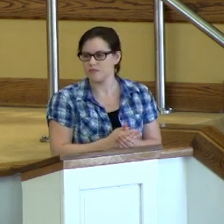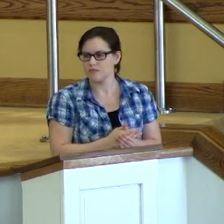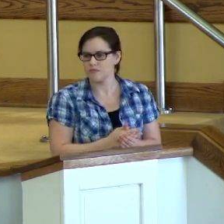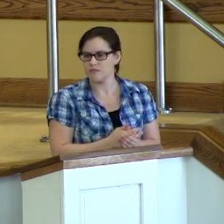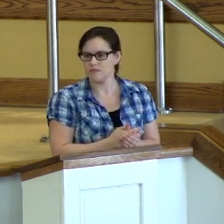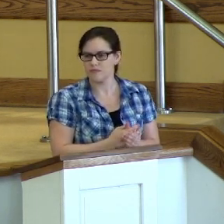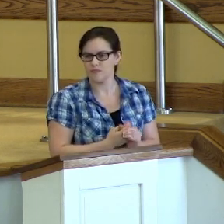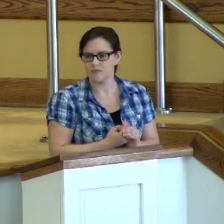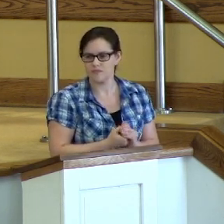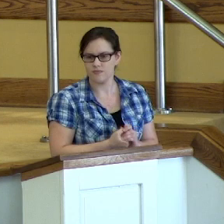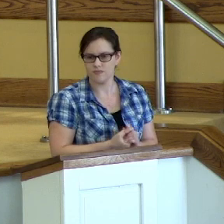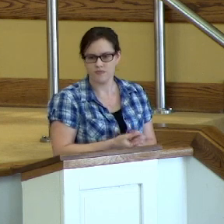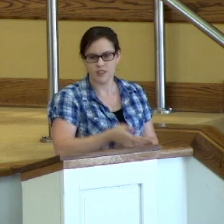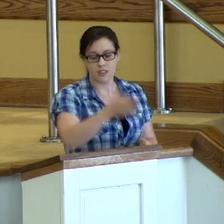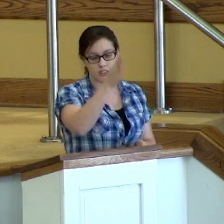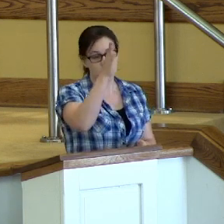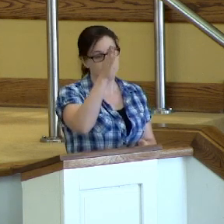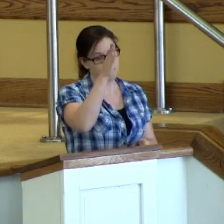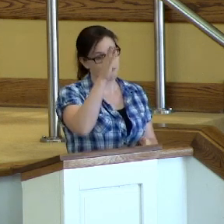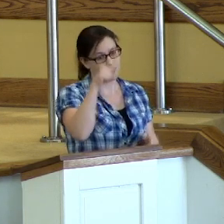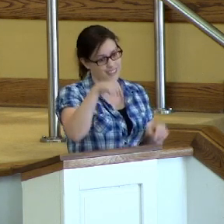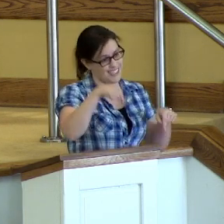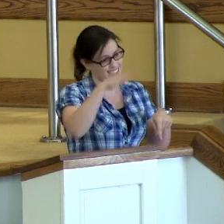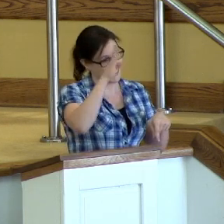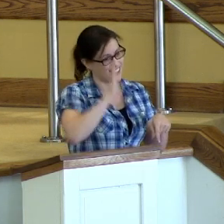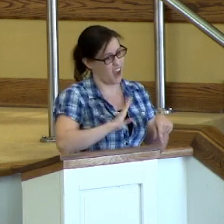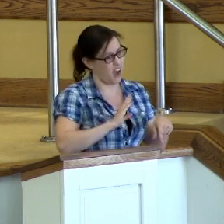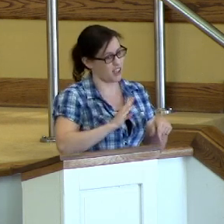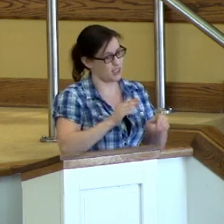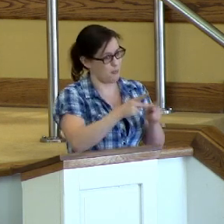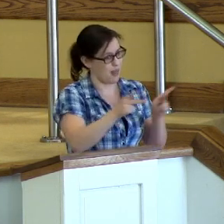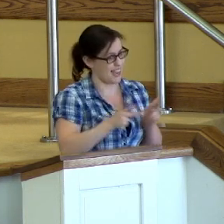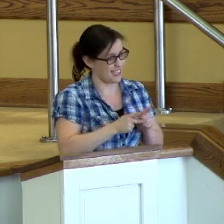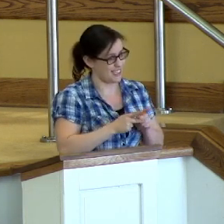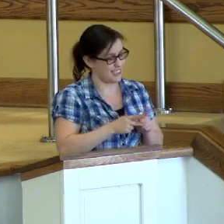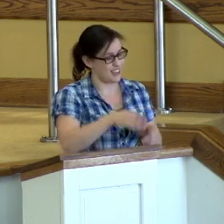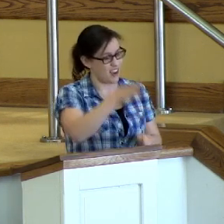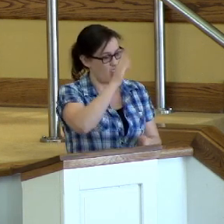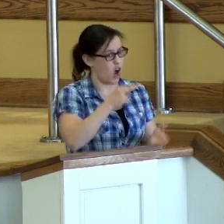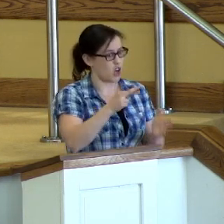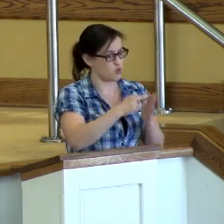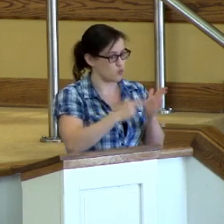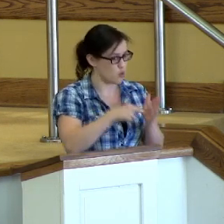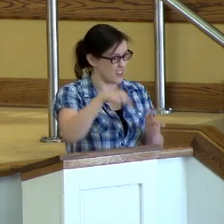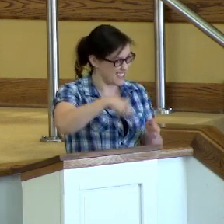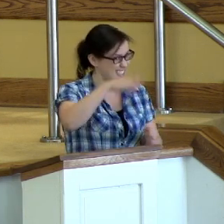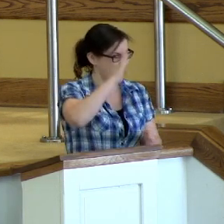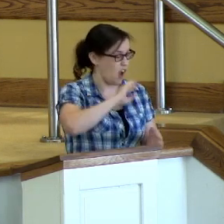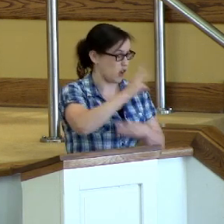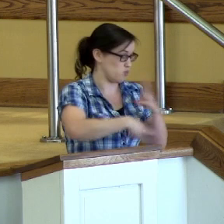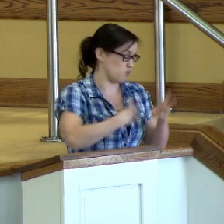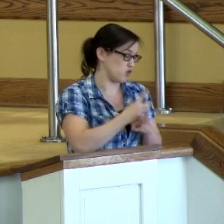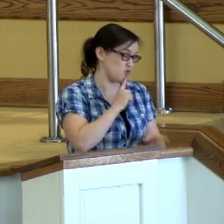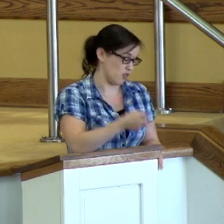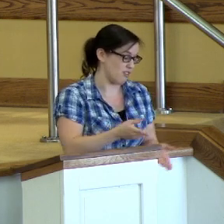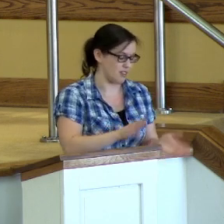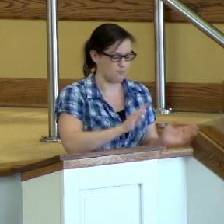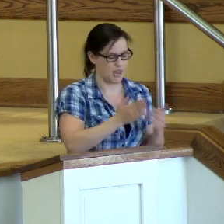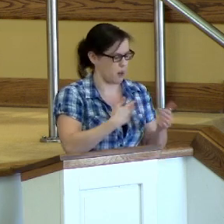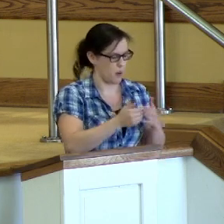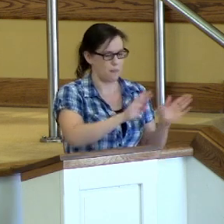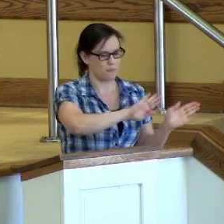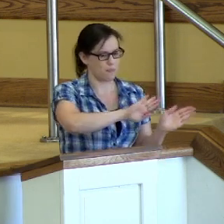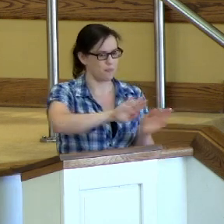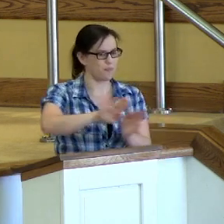God's yard. It's his rules. So actually, it's God's world. But anyway,